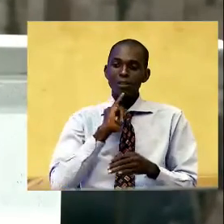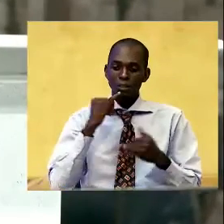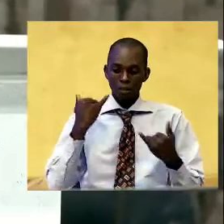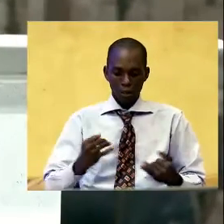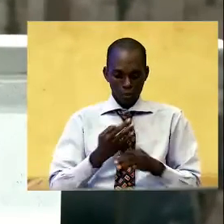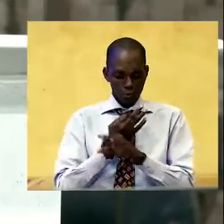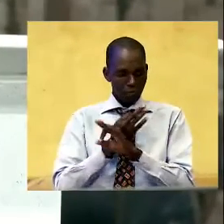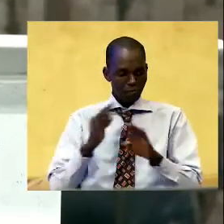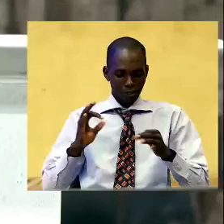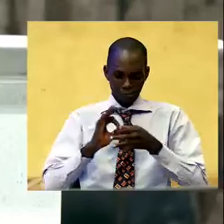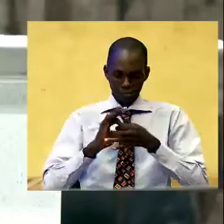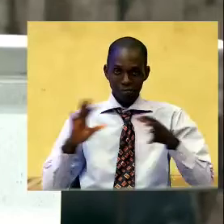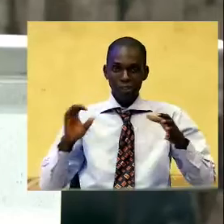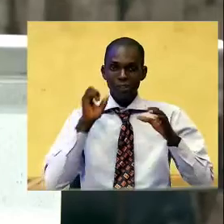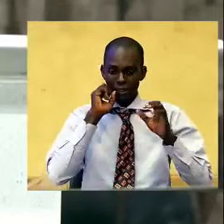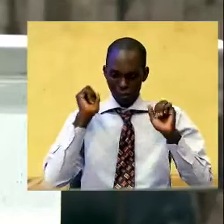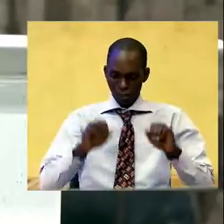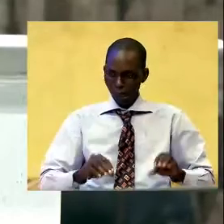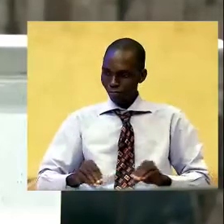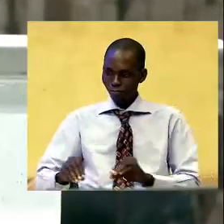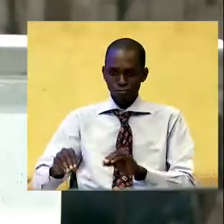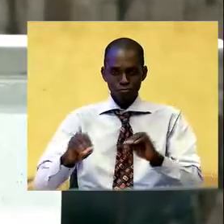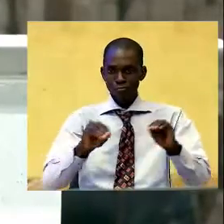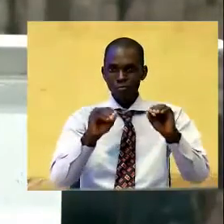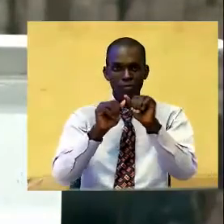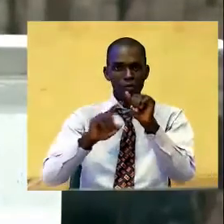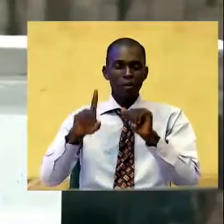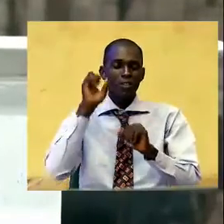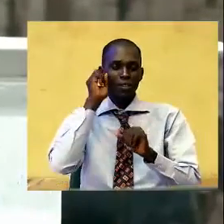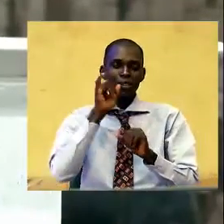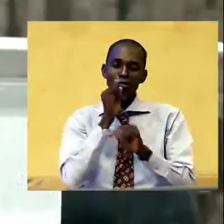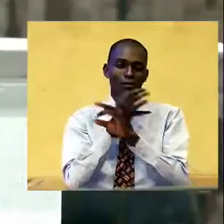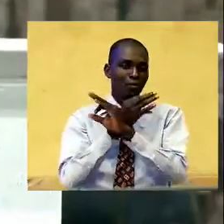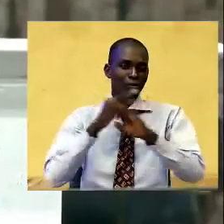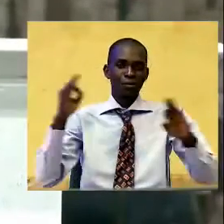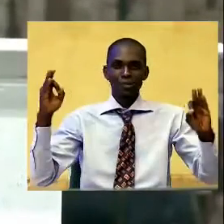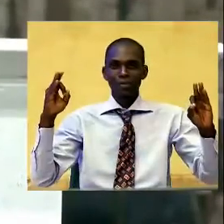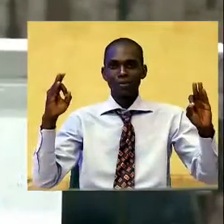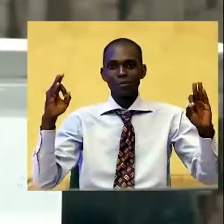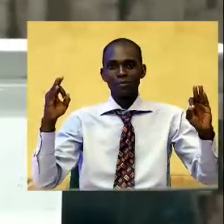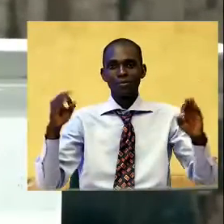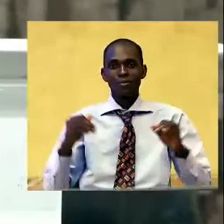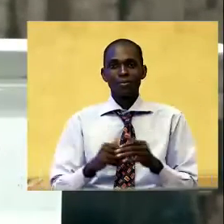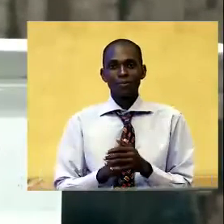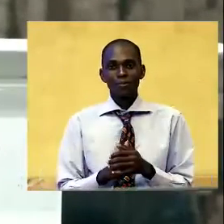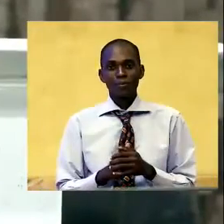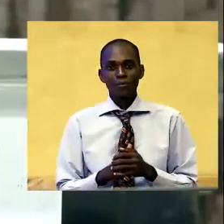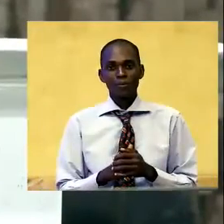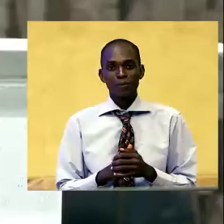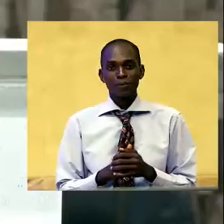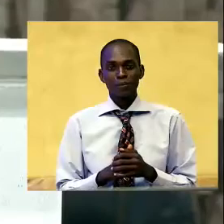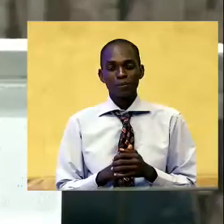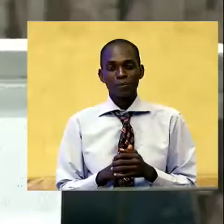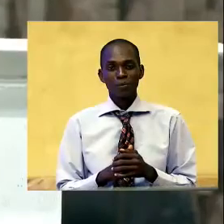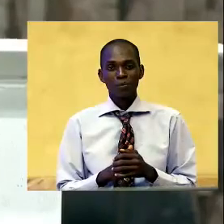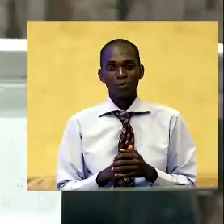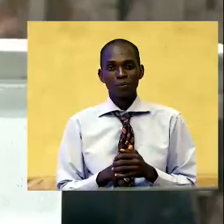tonight, the whole thing released her. She is free now. She can move about. She is